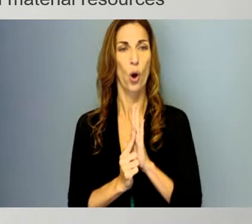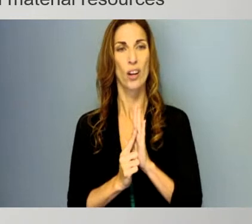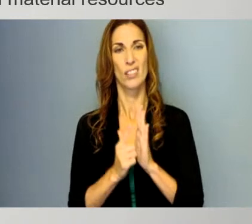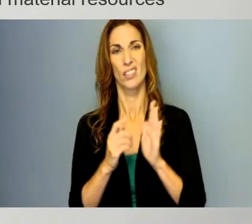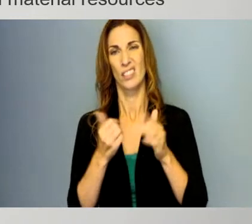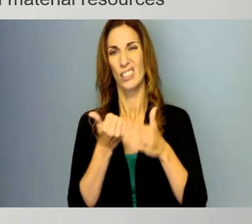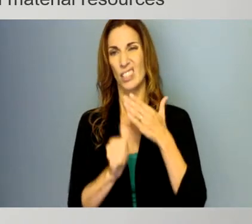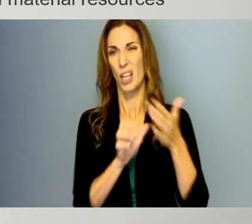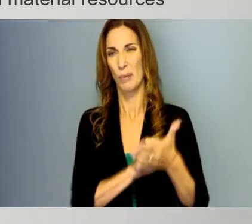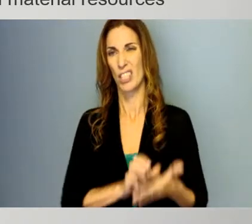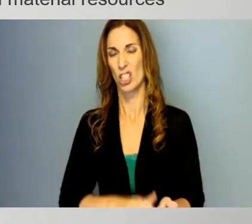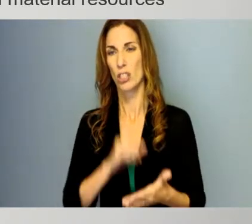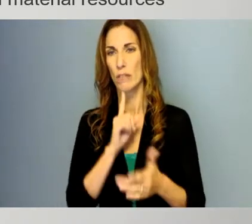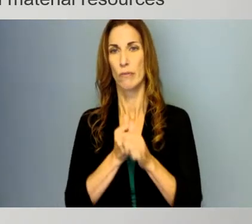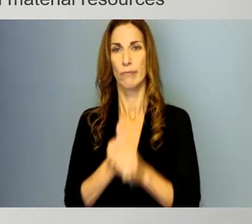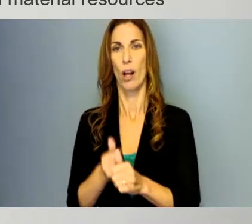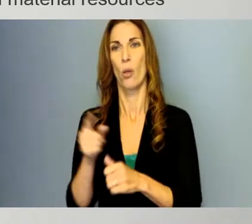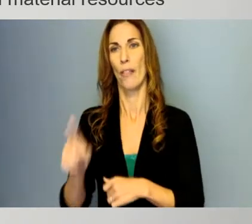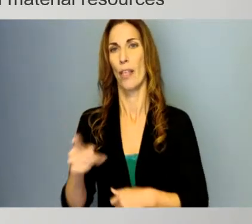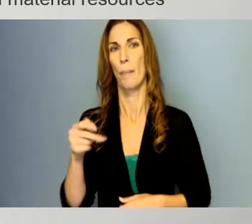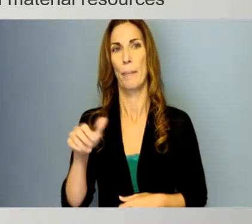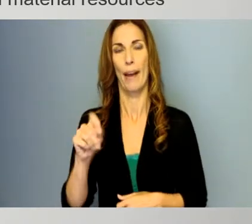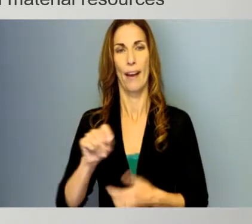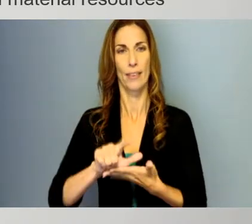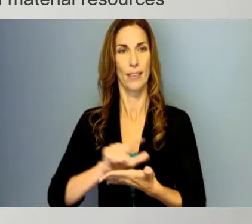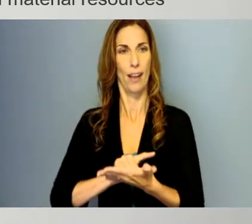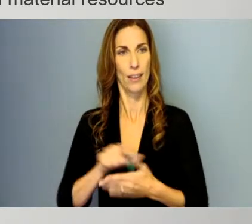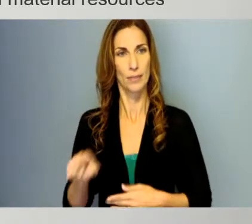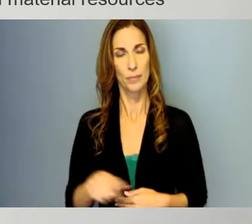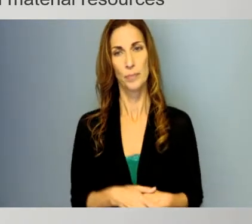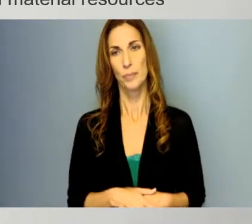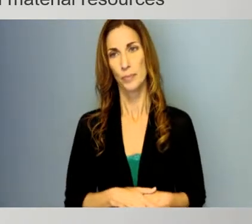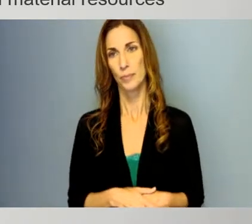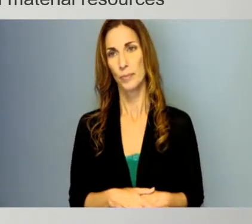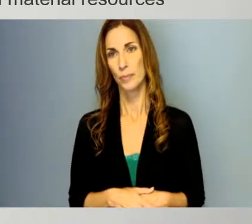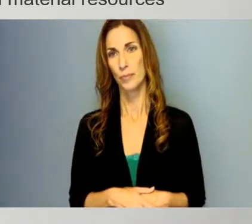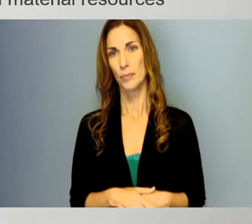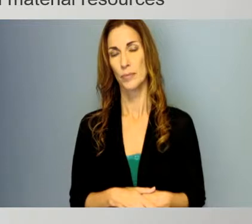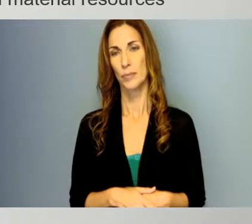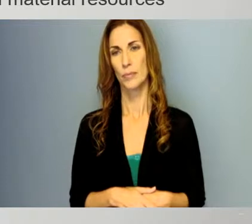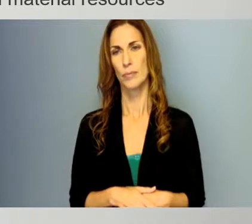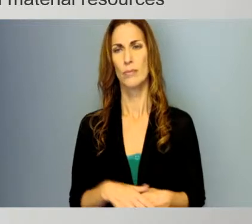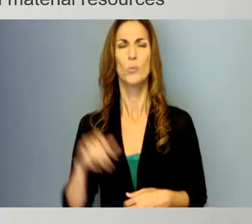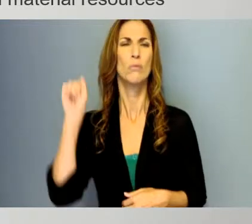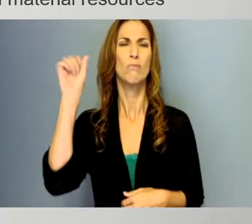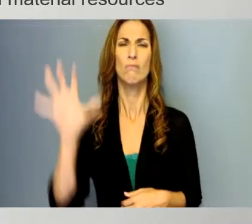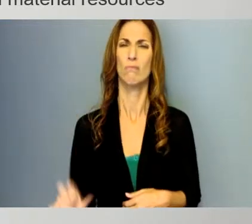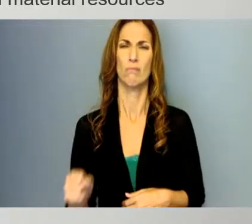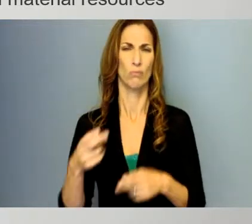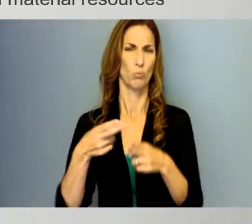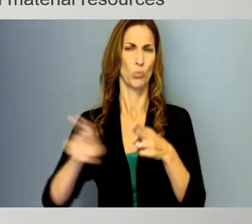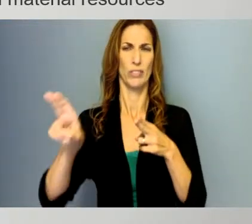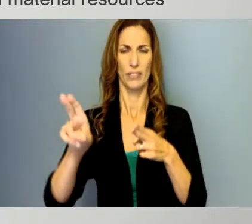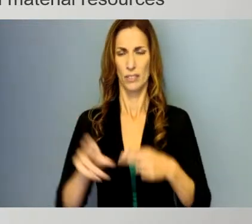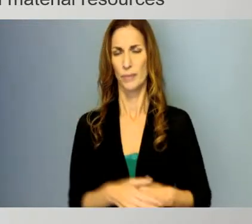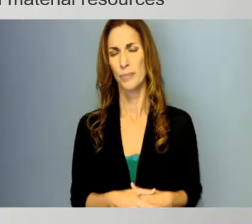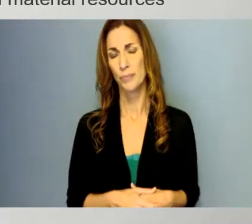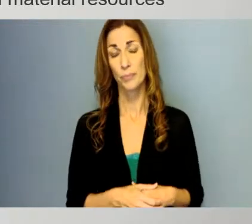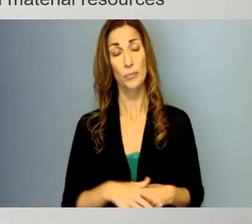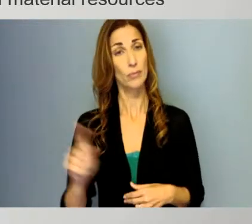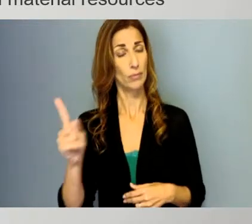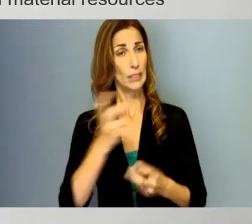subsections towards the PACT Act. And I'm just going to go over it briefly. So